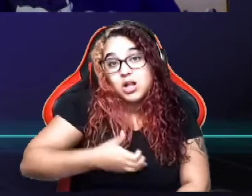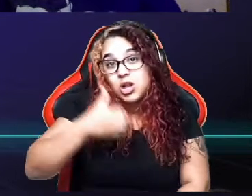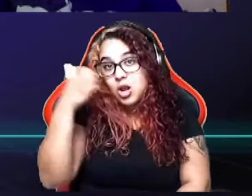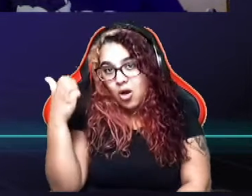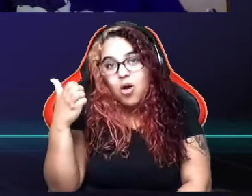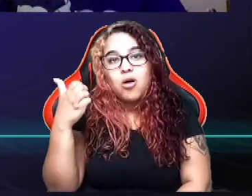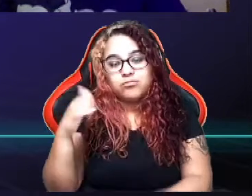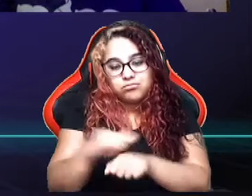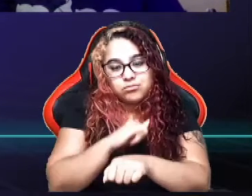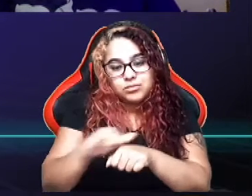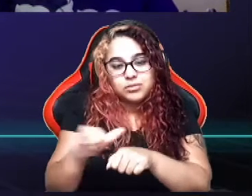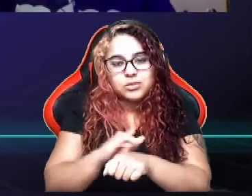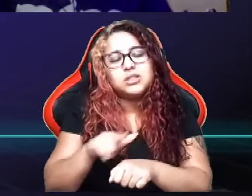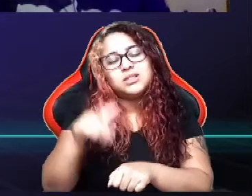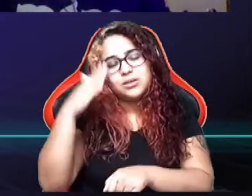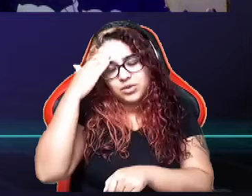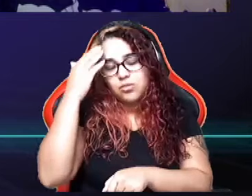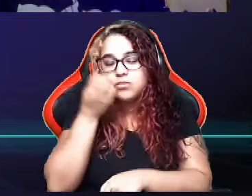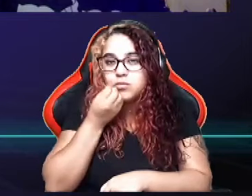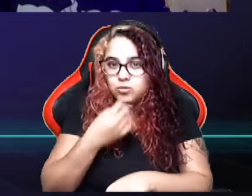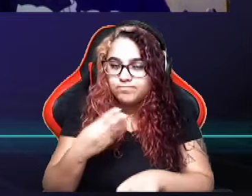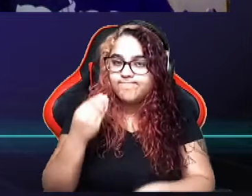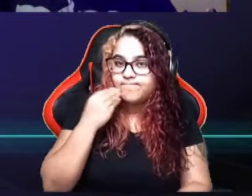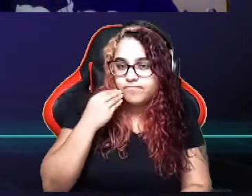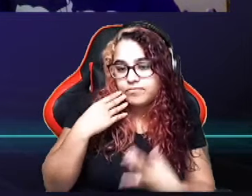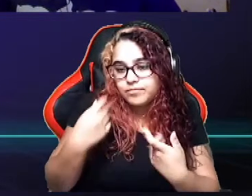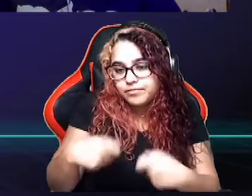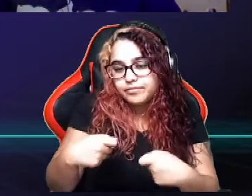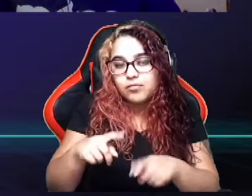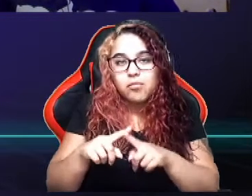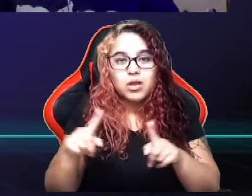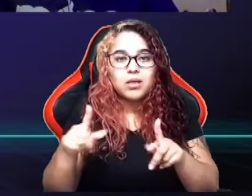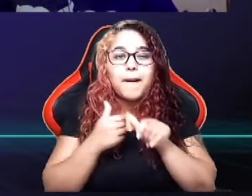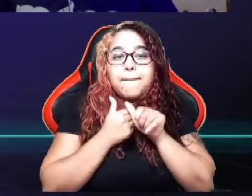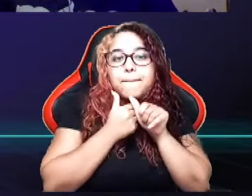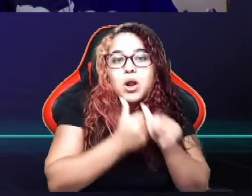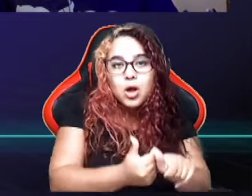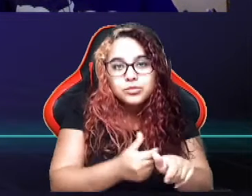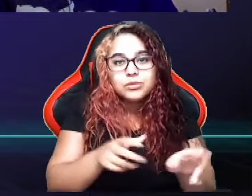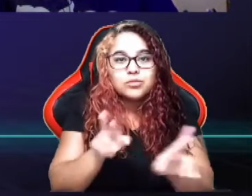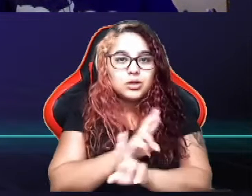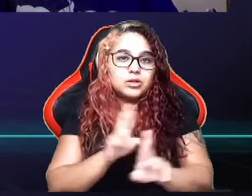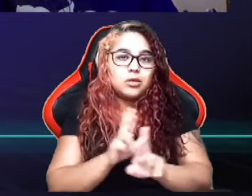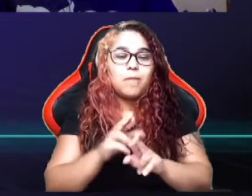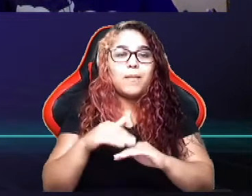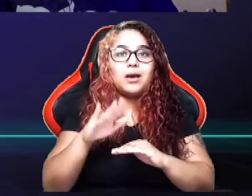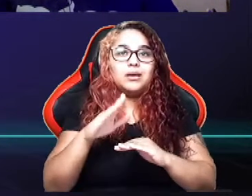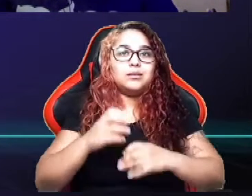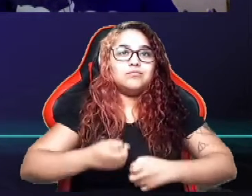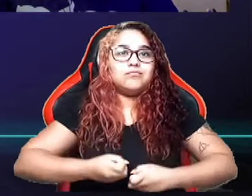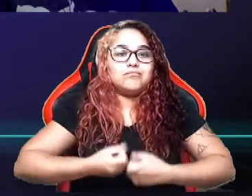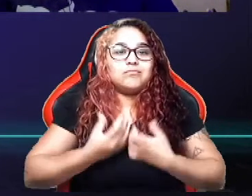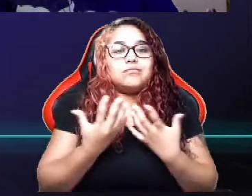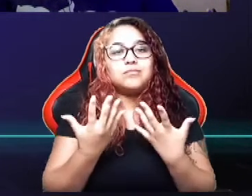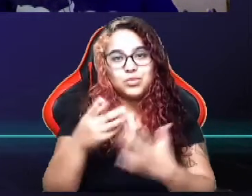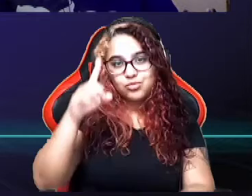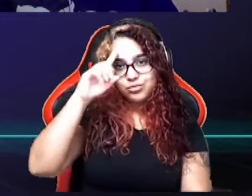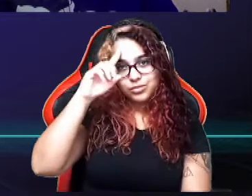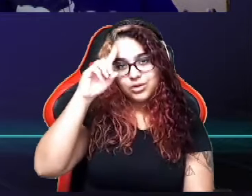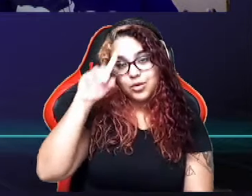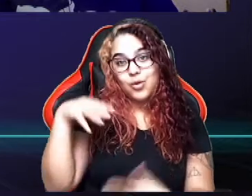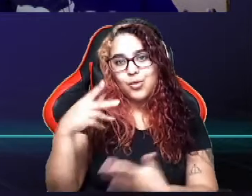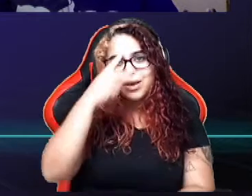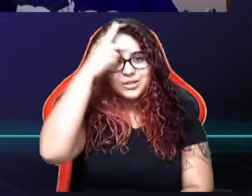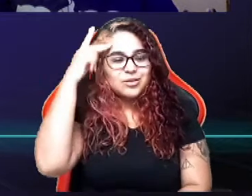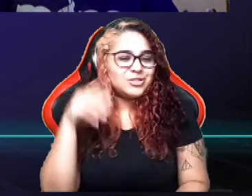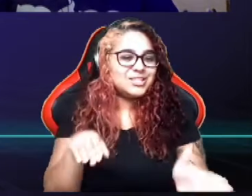think the star personality person, but I think being closer, being a more natural relationship on the daily